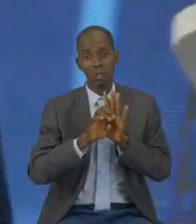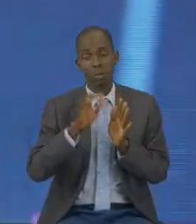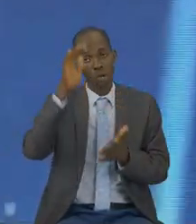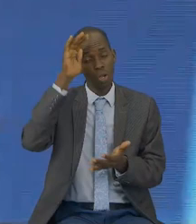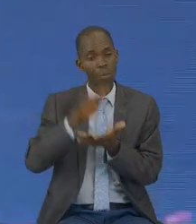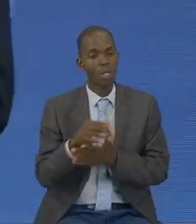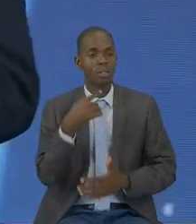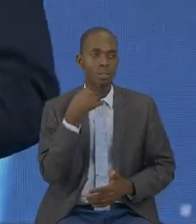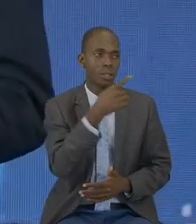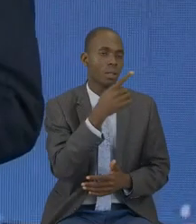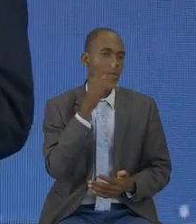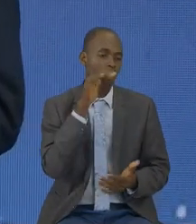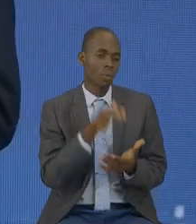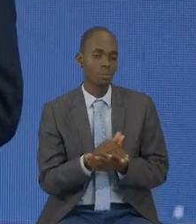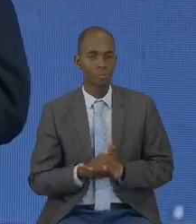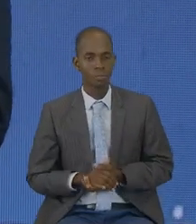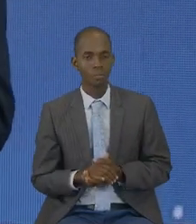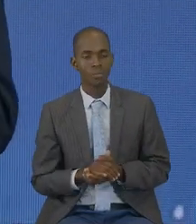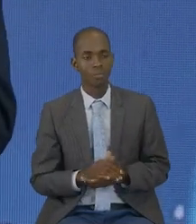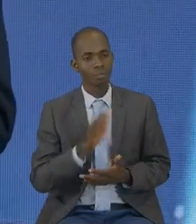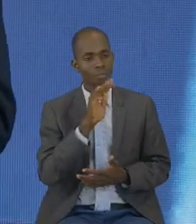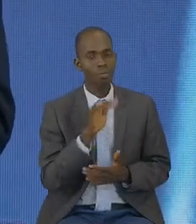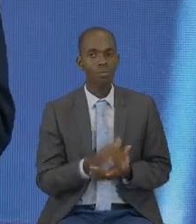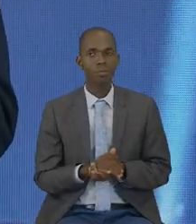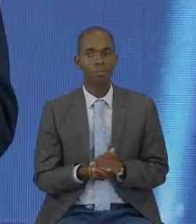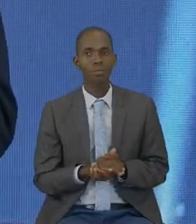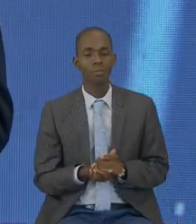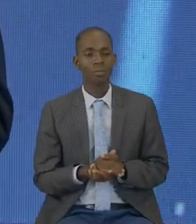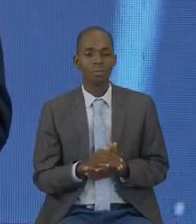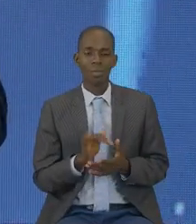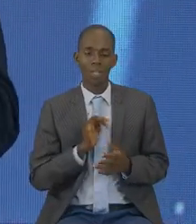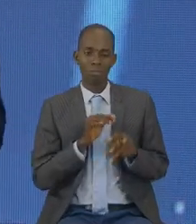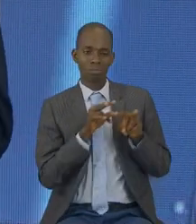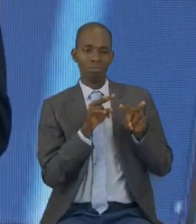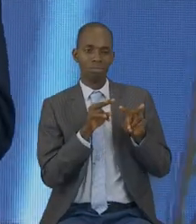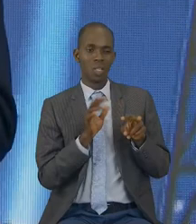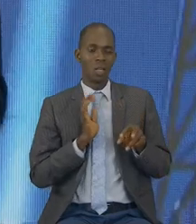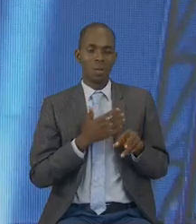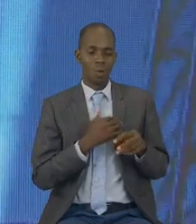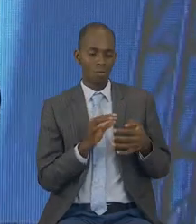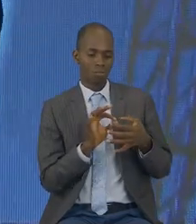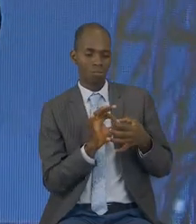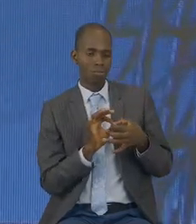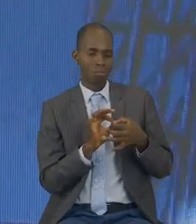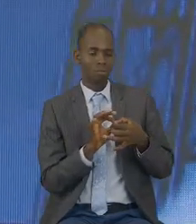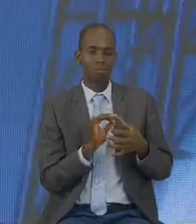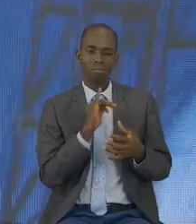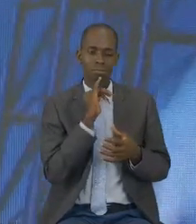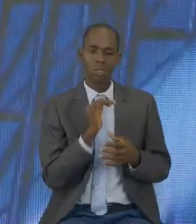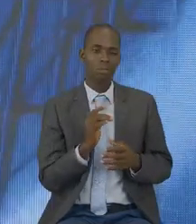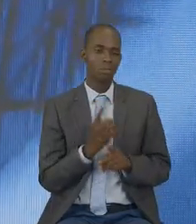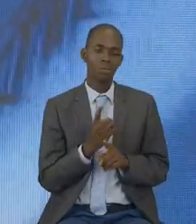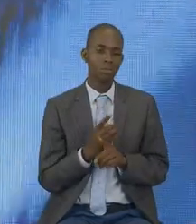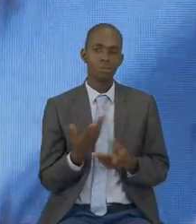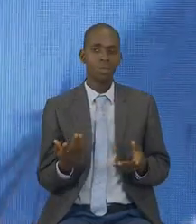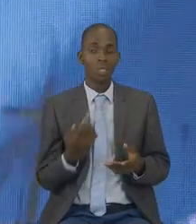and saying, looks like our relationship is mechanical. It's like, you know,